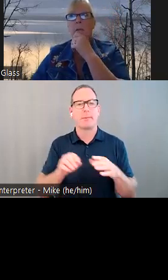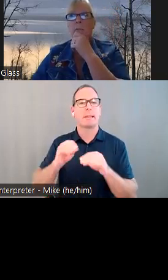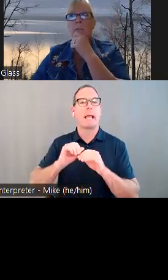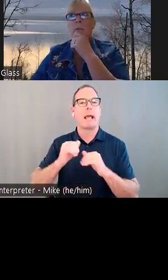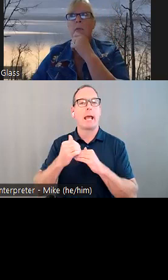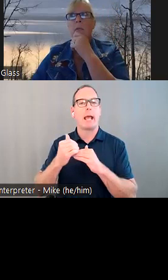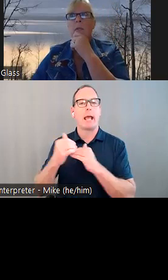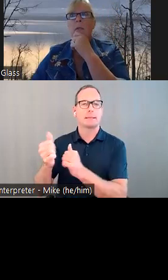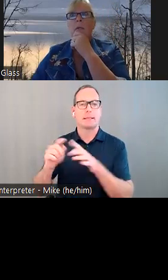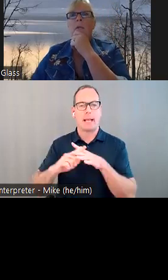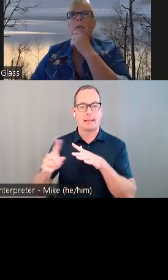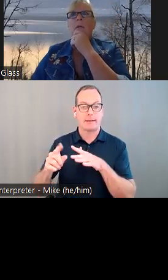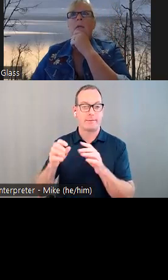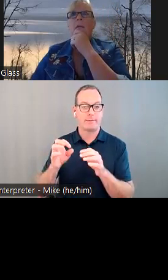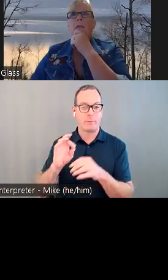in CAMS.